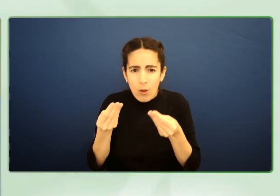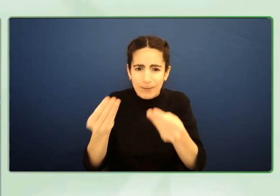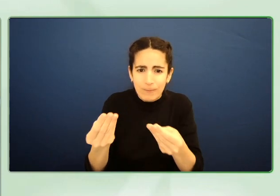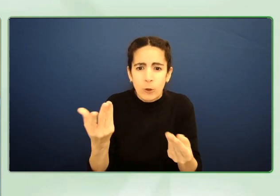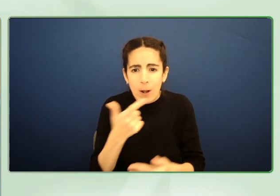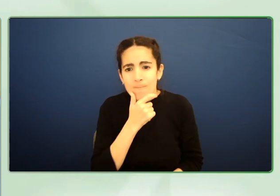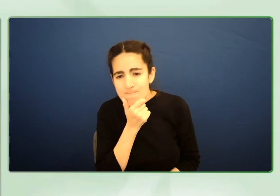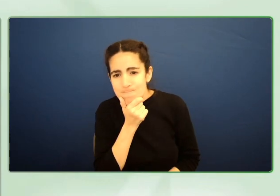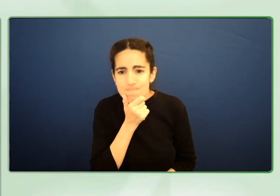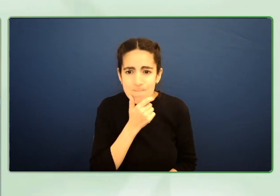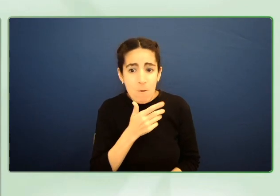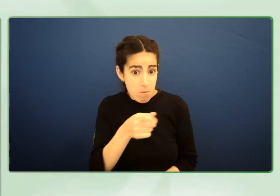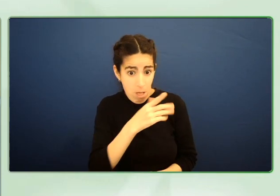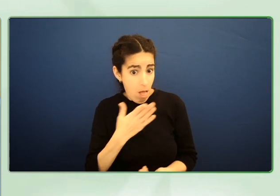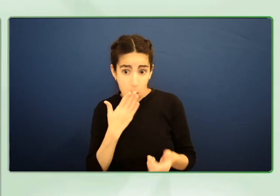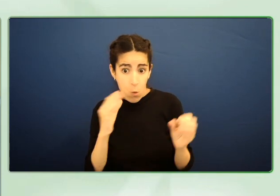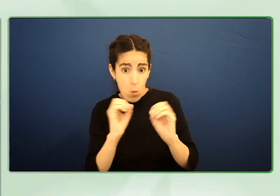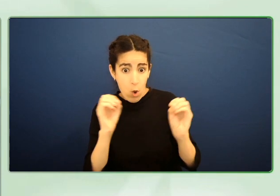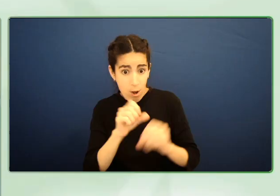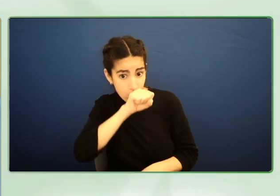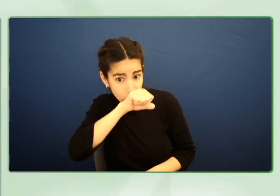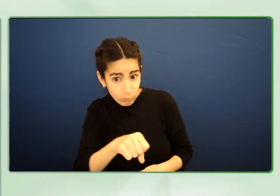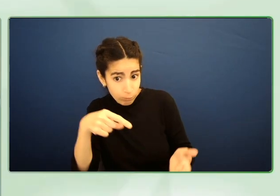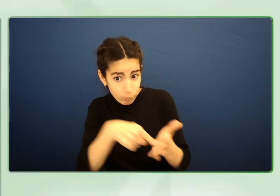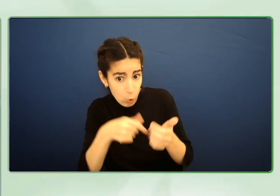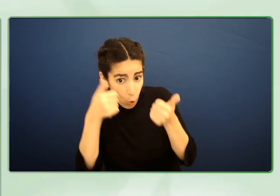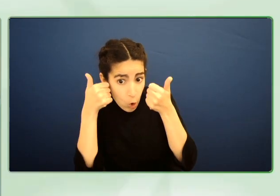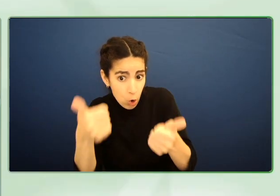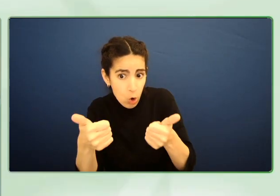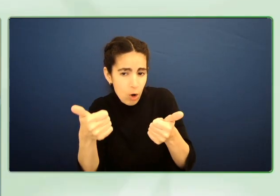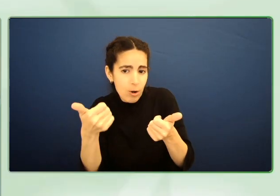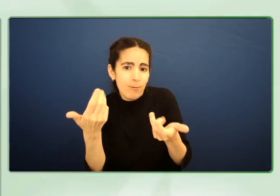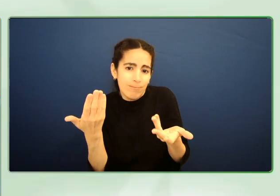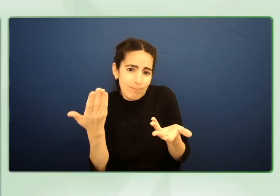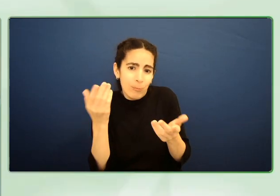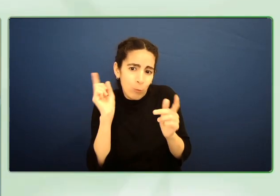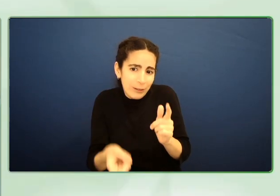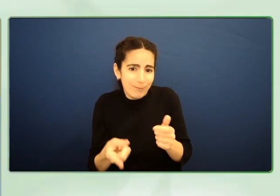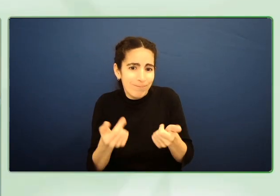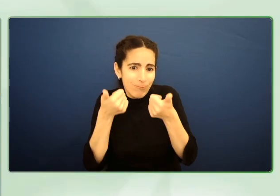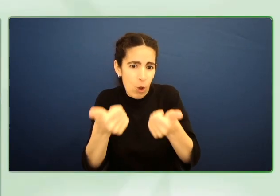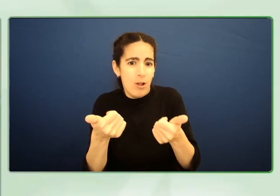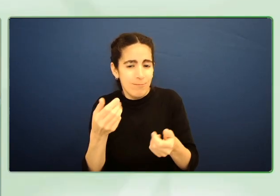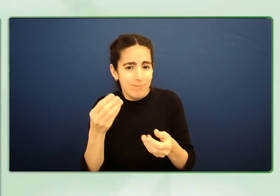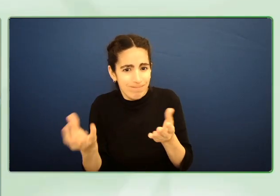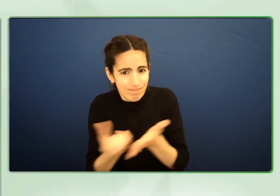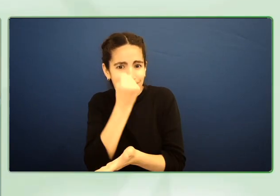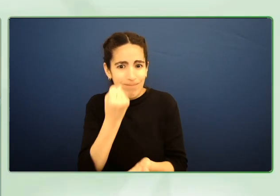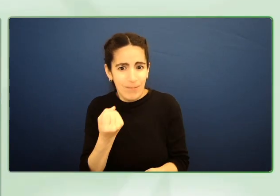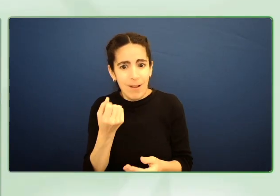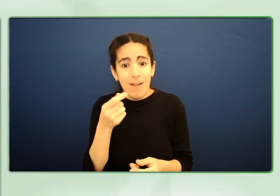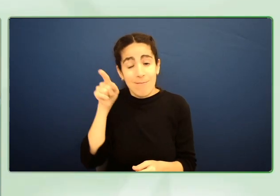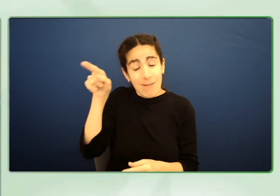know, children love it, even though it's good for them. And at that moment, there was a law in Montenegro. It's a very good